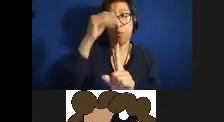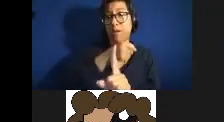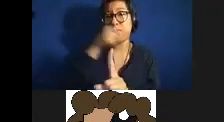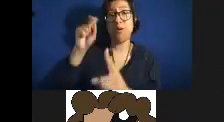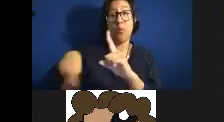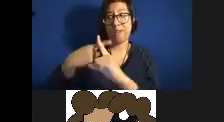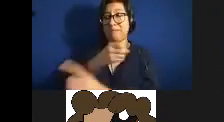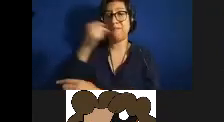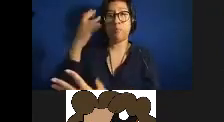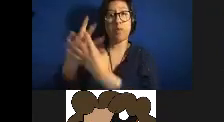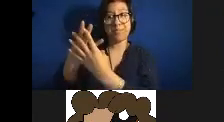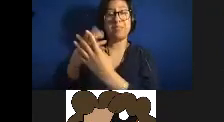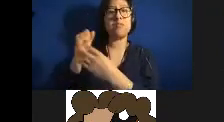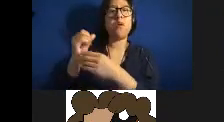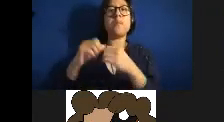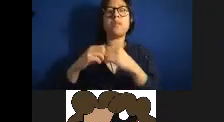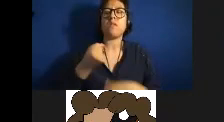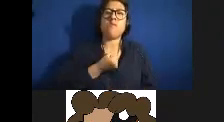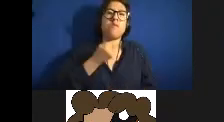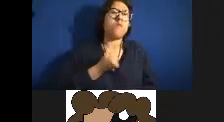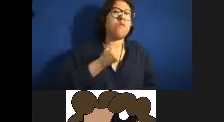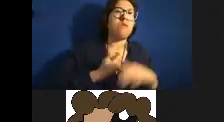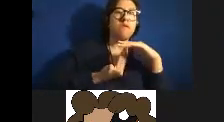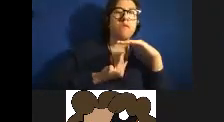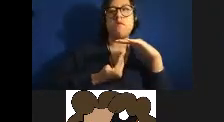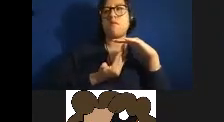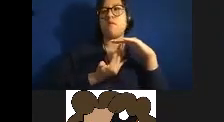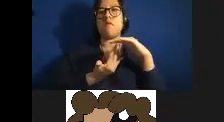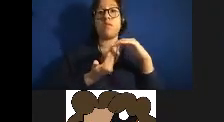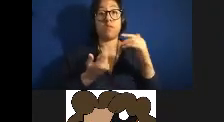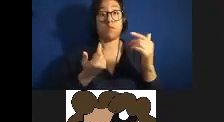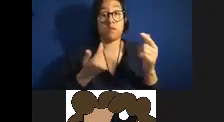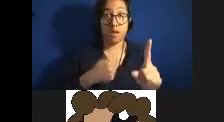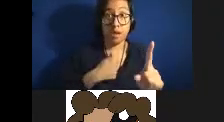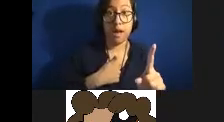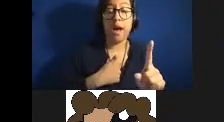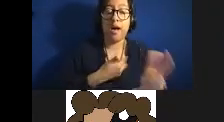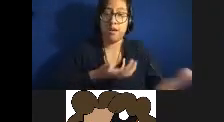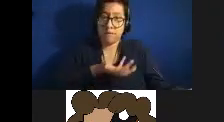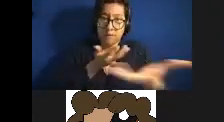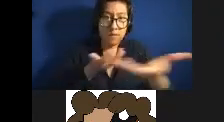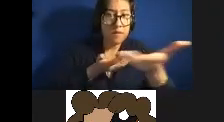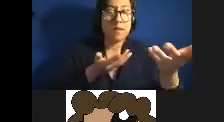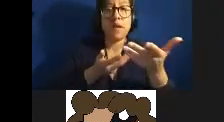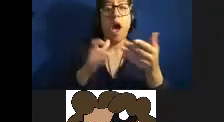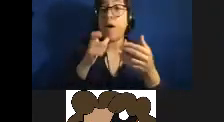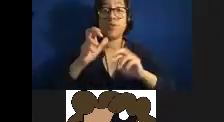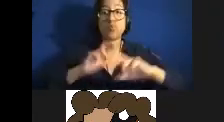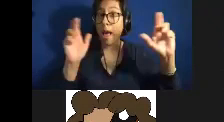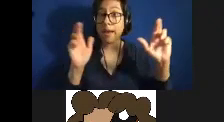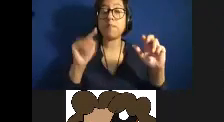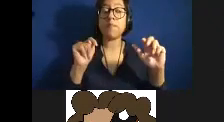So, you know, I had to do, like, a lot of emotional labor. I wasn't necessarily prepared for, right?